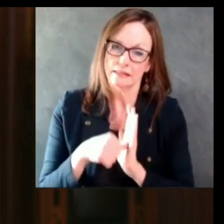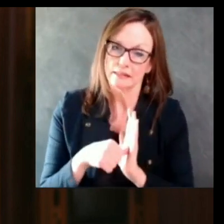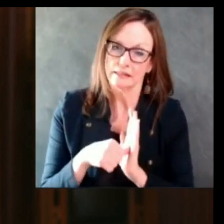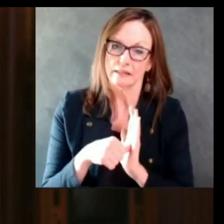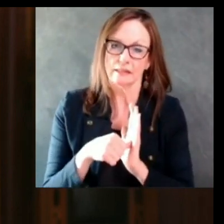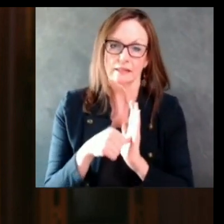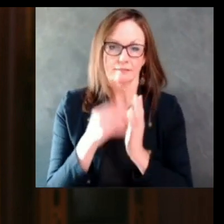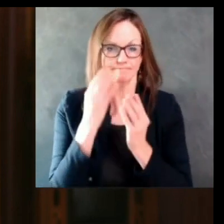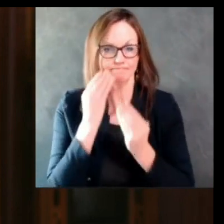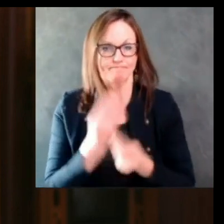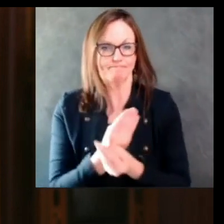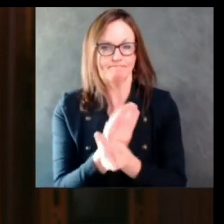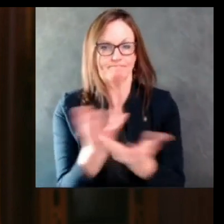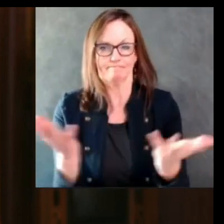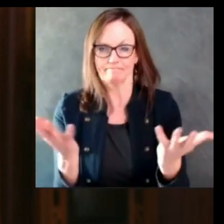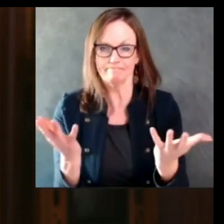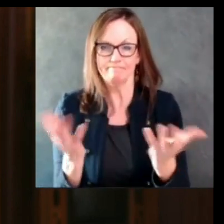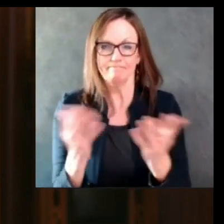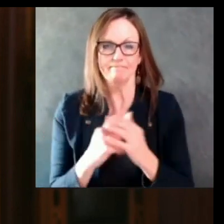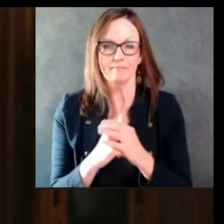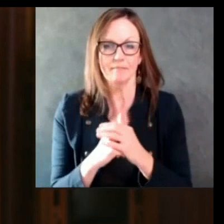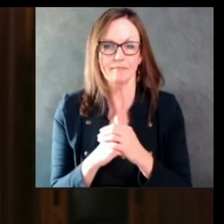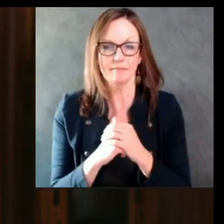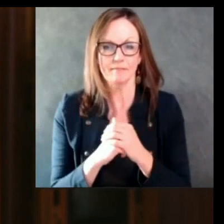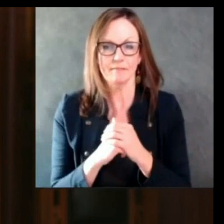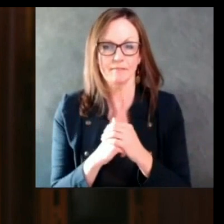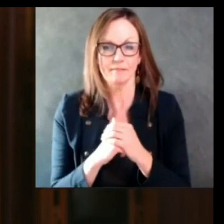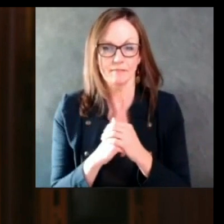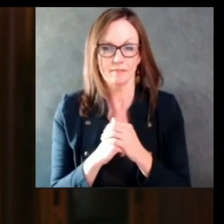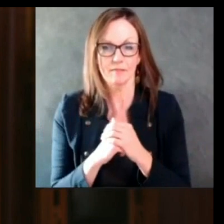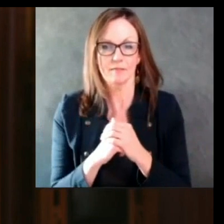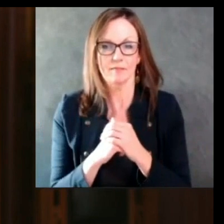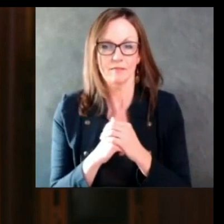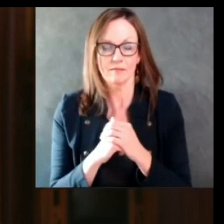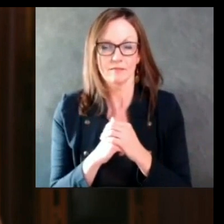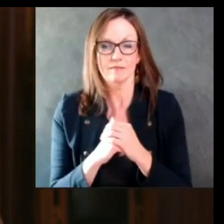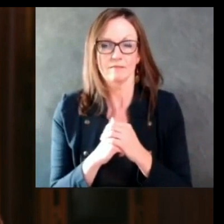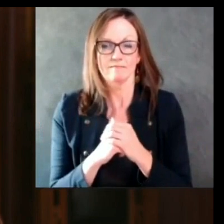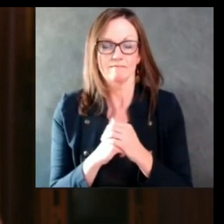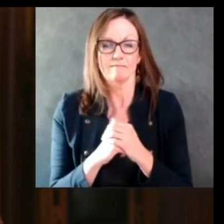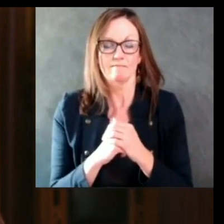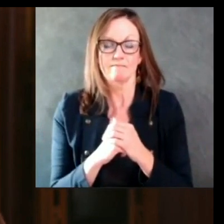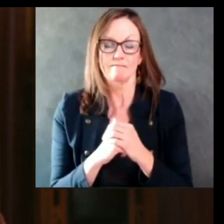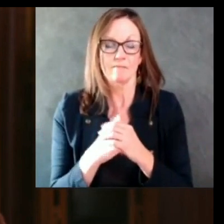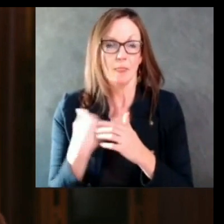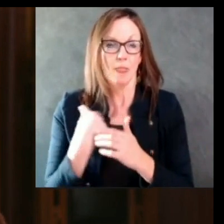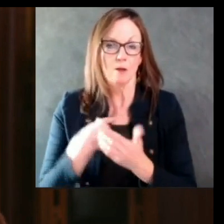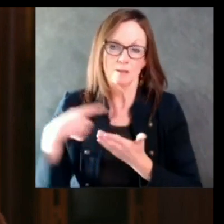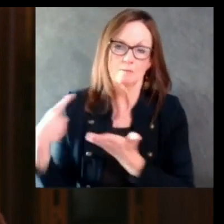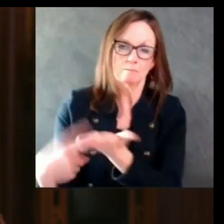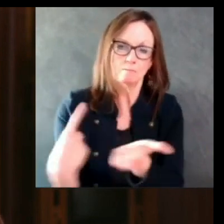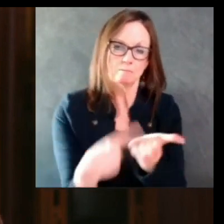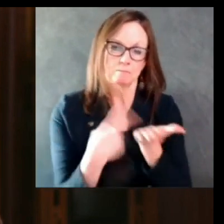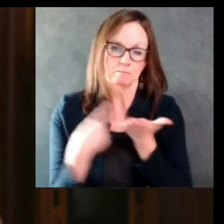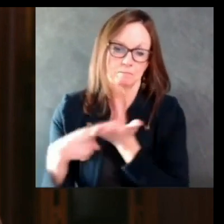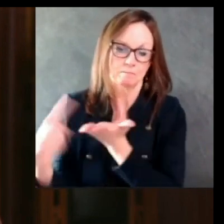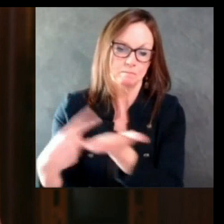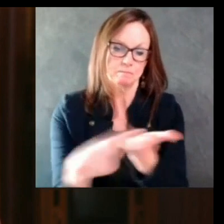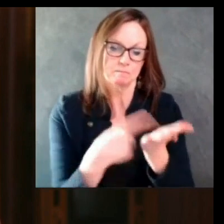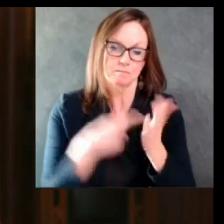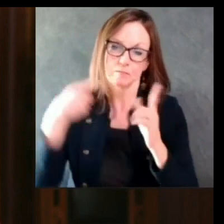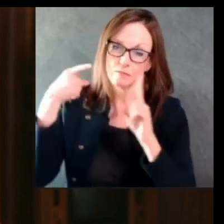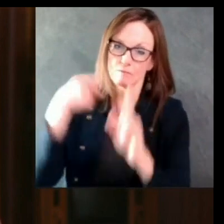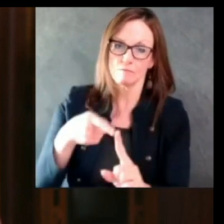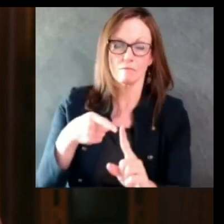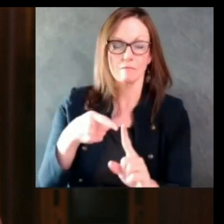step to facilitate additional staffing support for our healthcare systems, I'm saddened that we needed to do it.